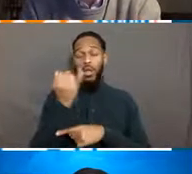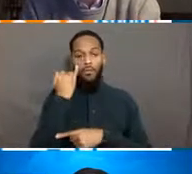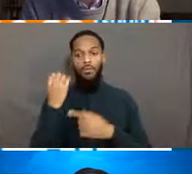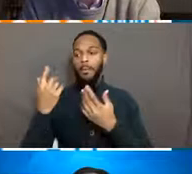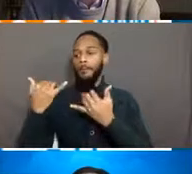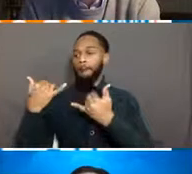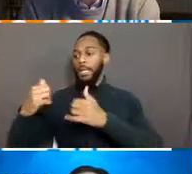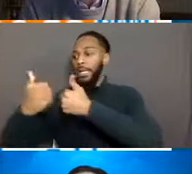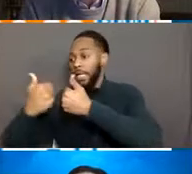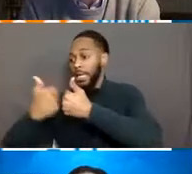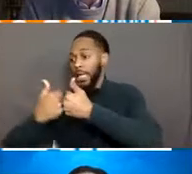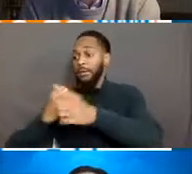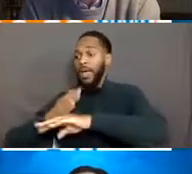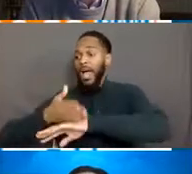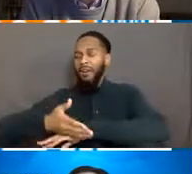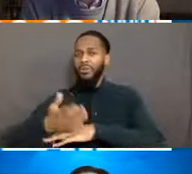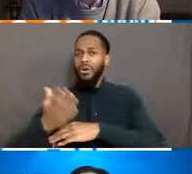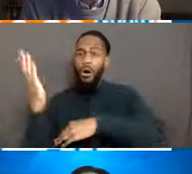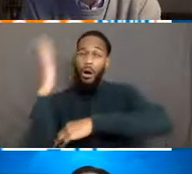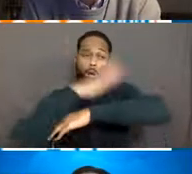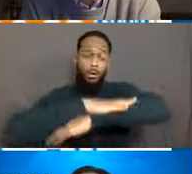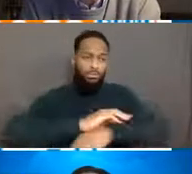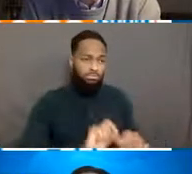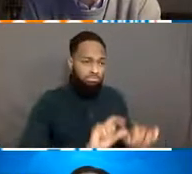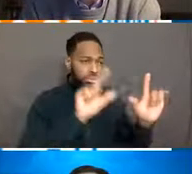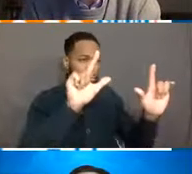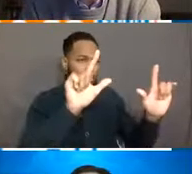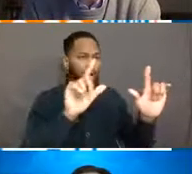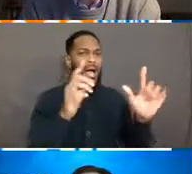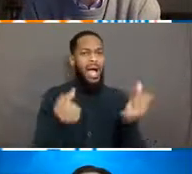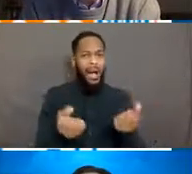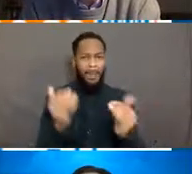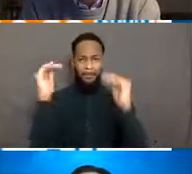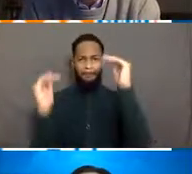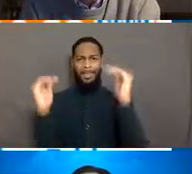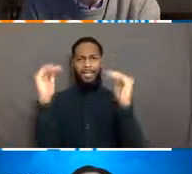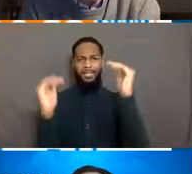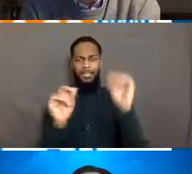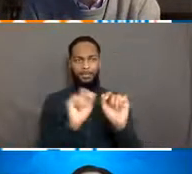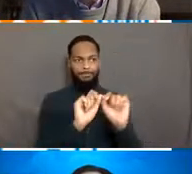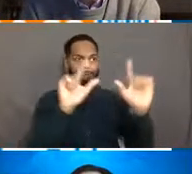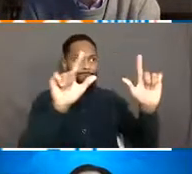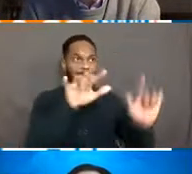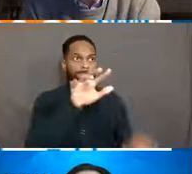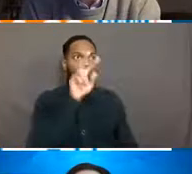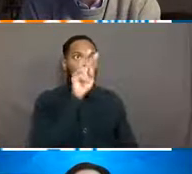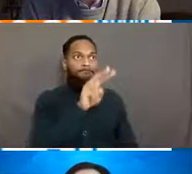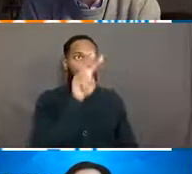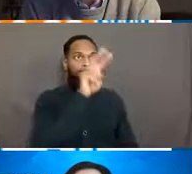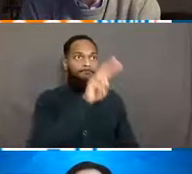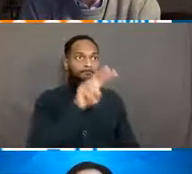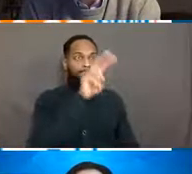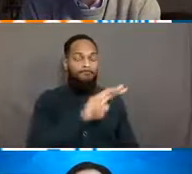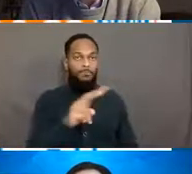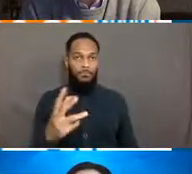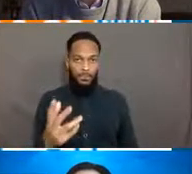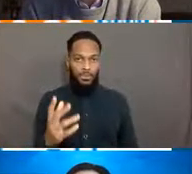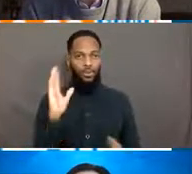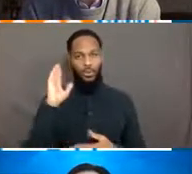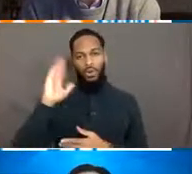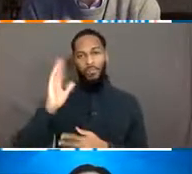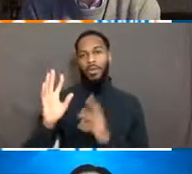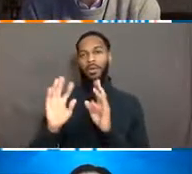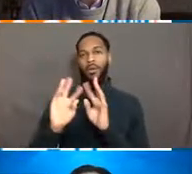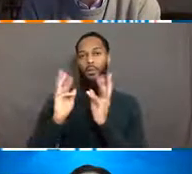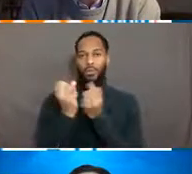with friends after a long day of virtual learning. What's the right balance? So stay tuned for that. And again, I just want to thank you